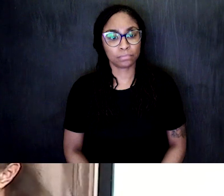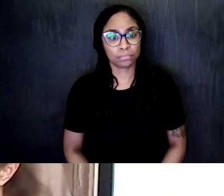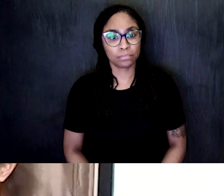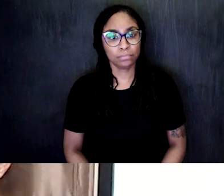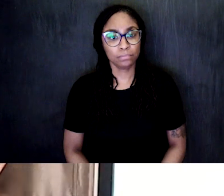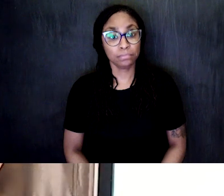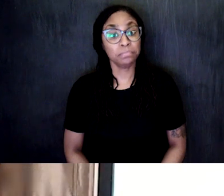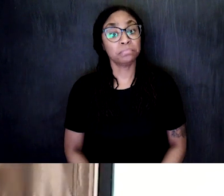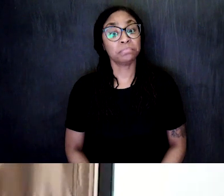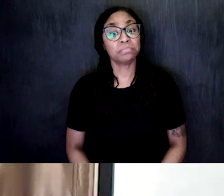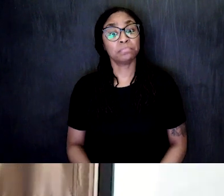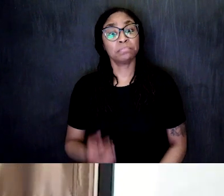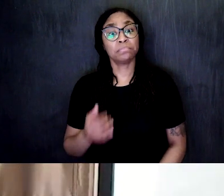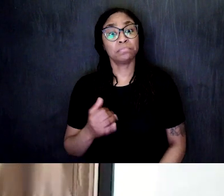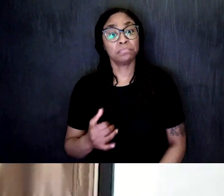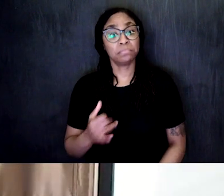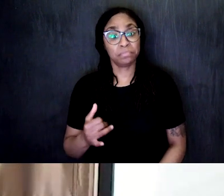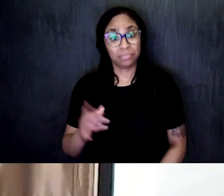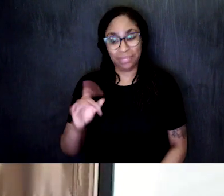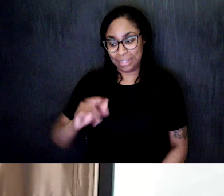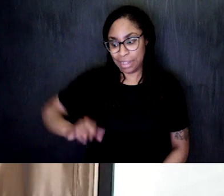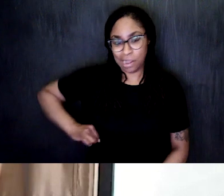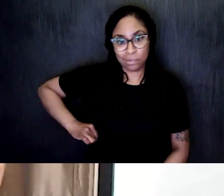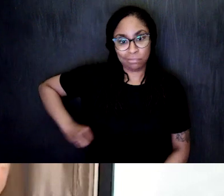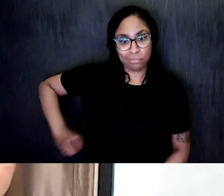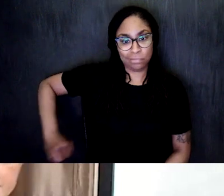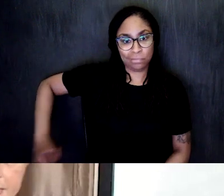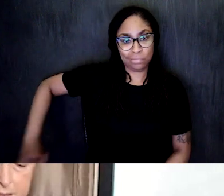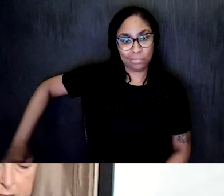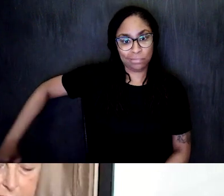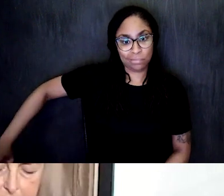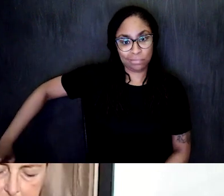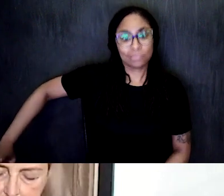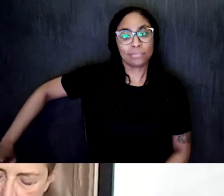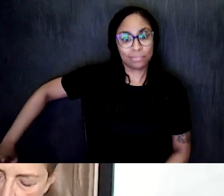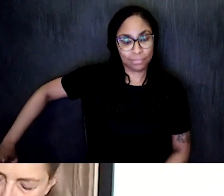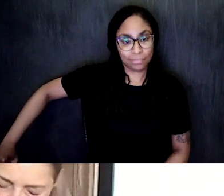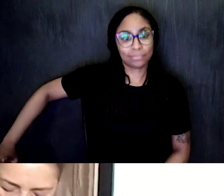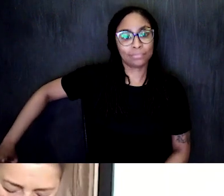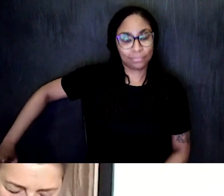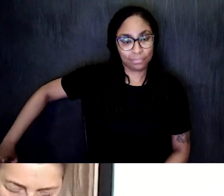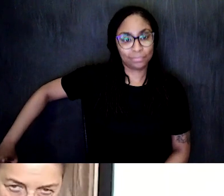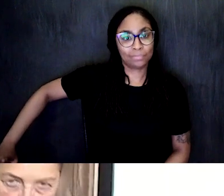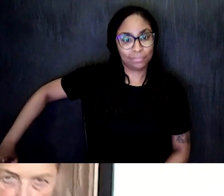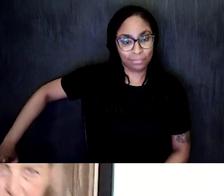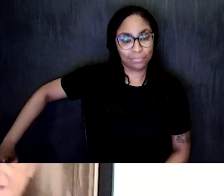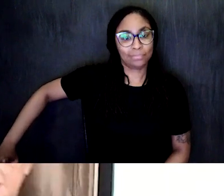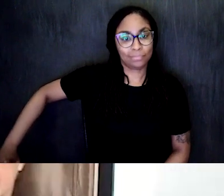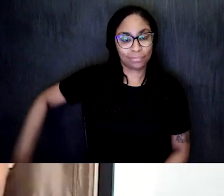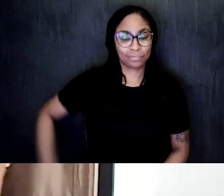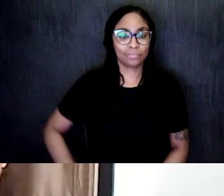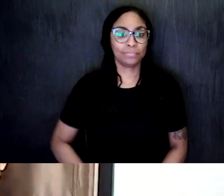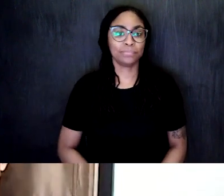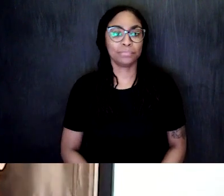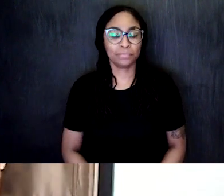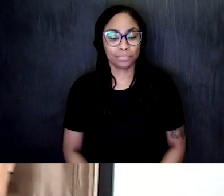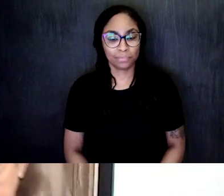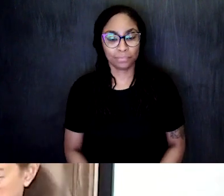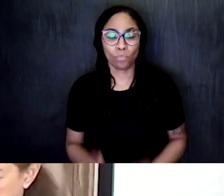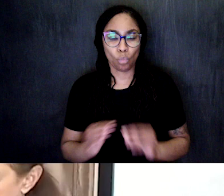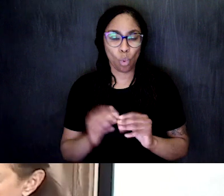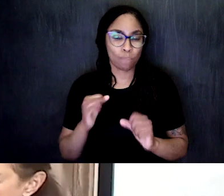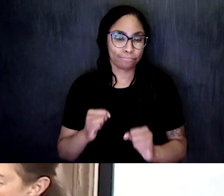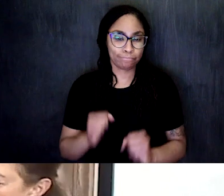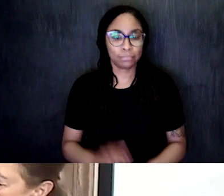And this is where you can take the strap and pull on it as you resist down.